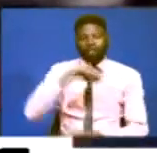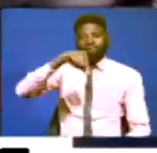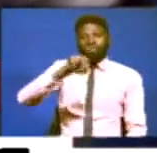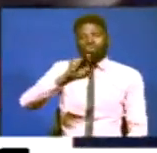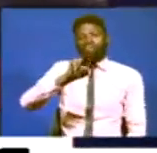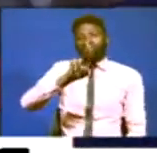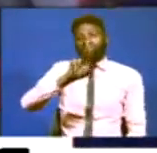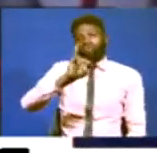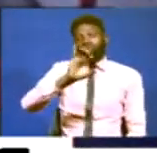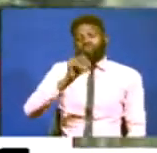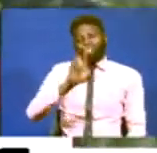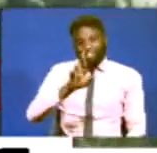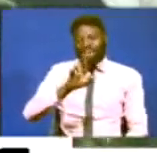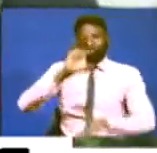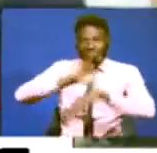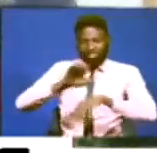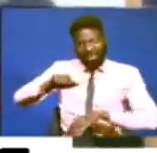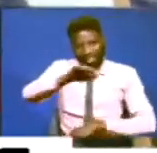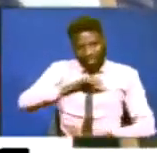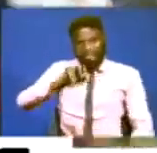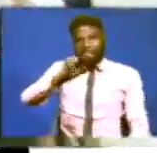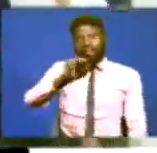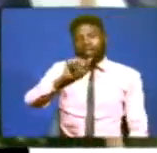Ward, Nabaholo Sub County.